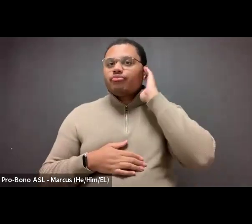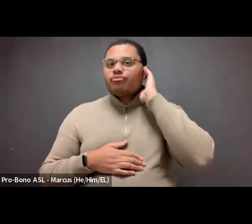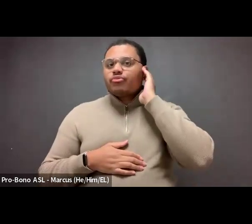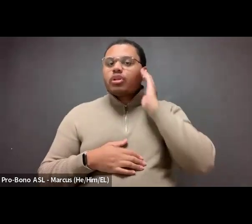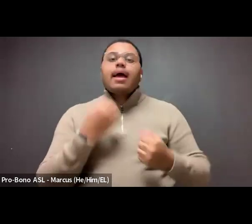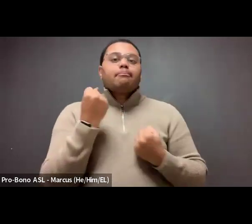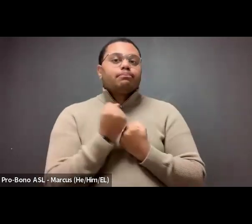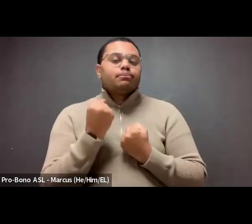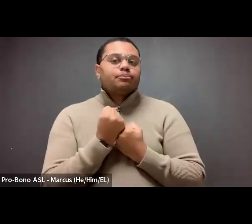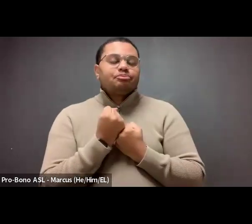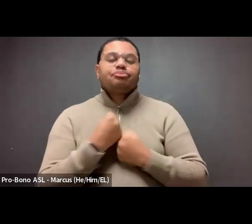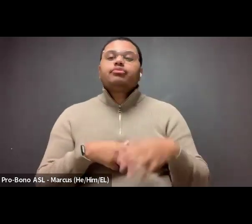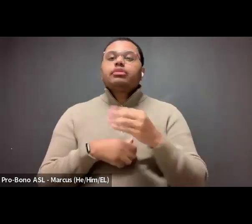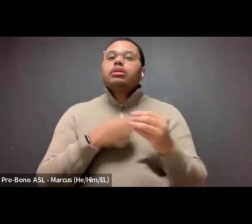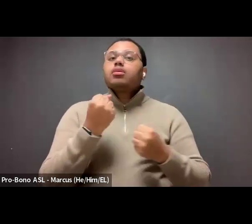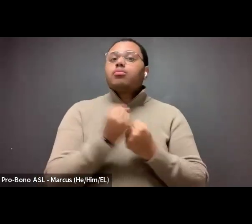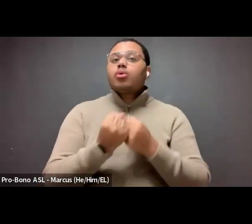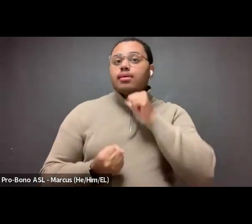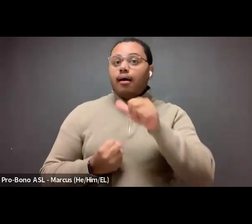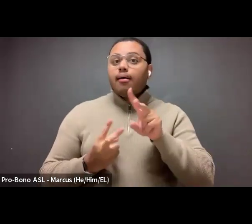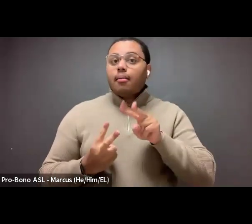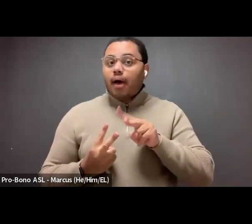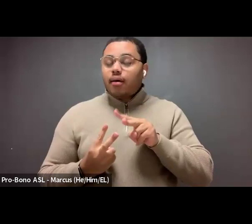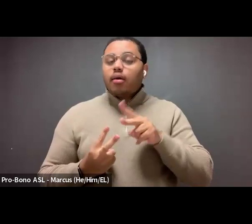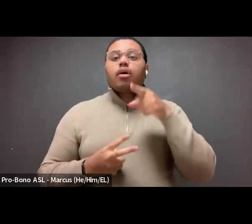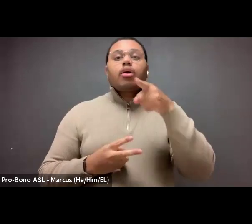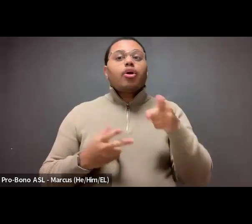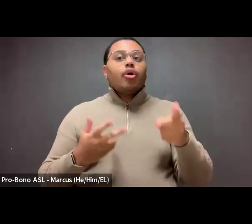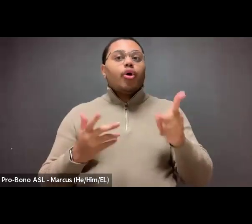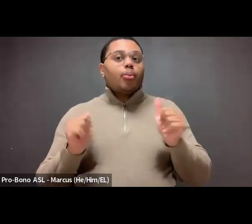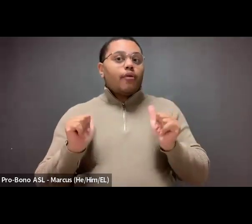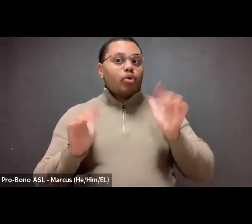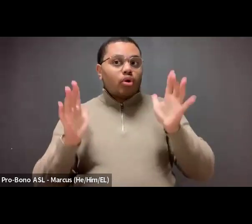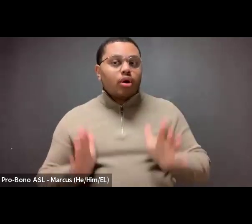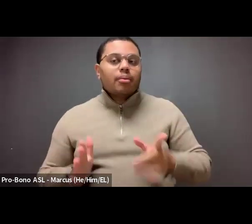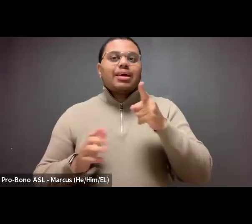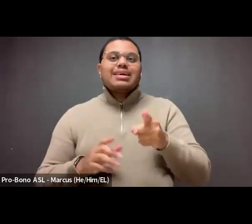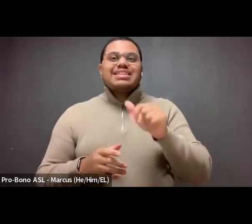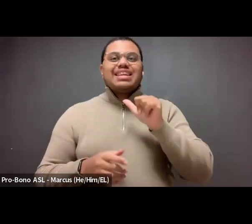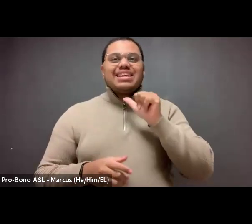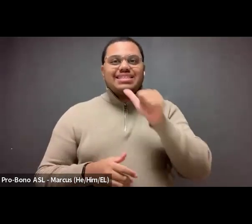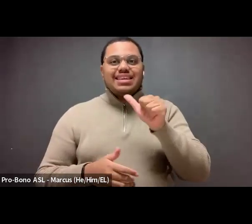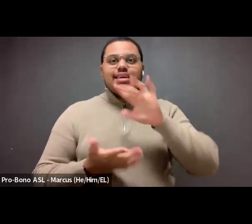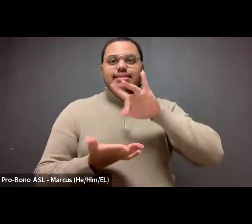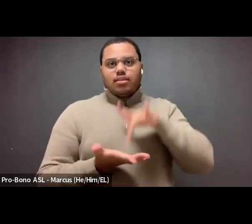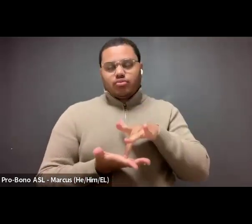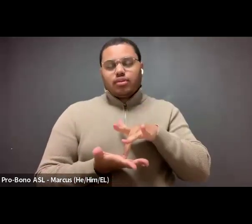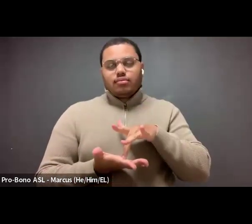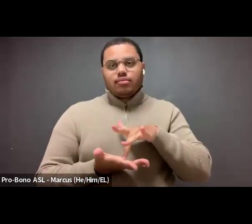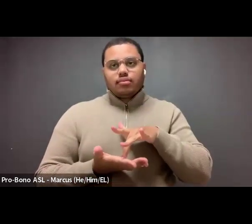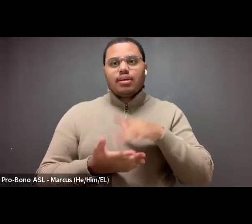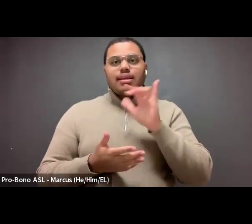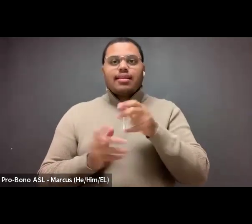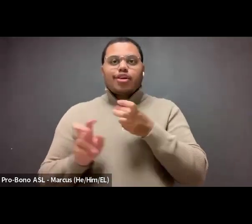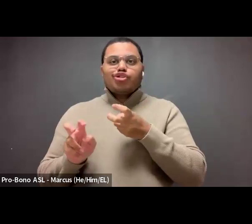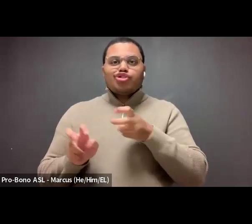Advocacy and supporting non-binary performers is a practice in decentering. Decentering is to shift from